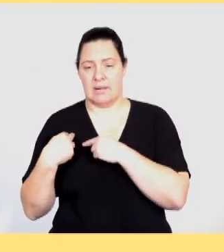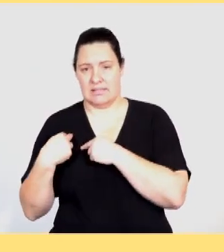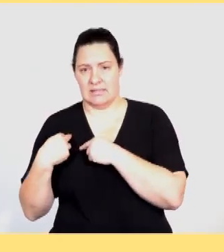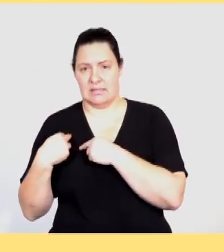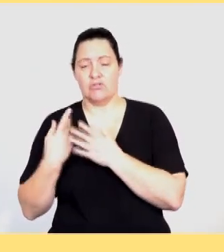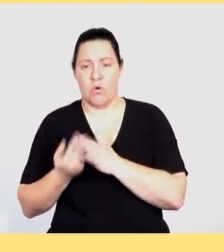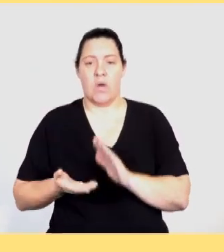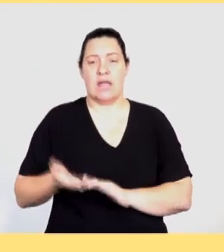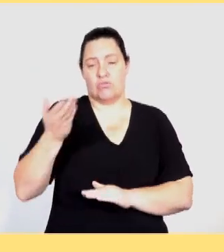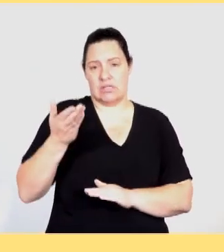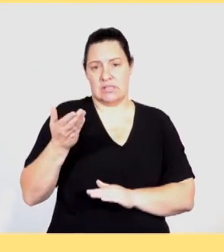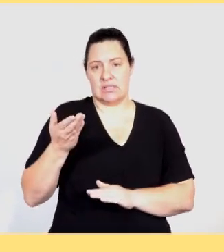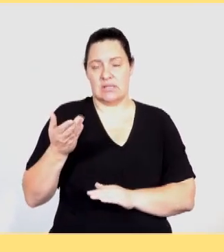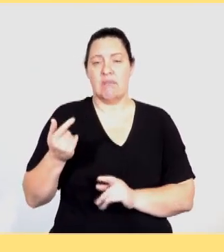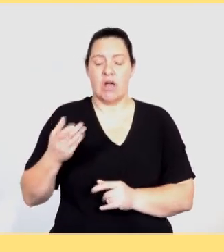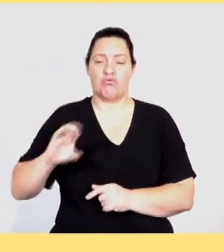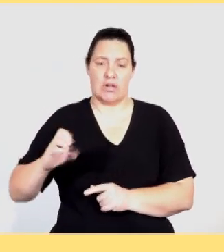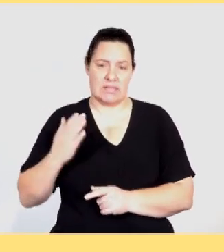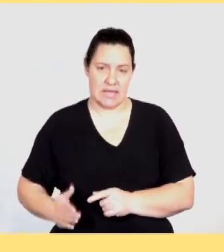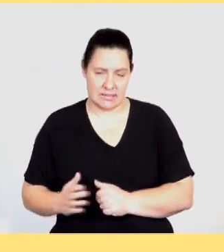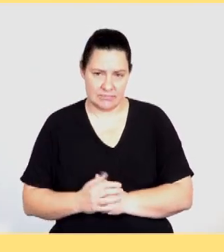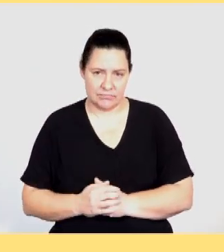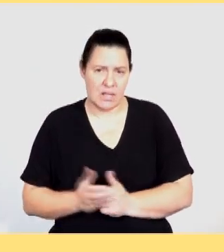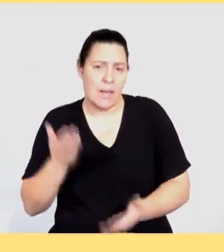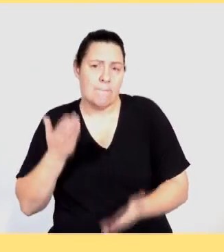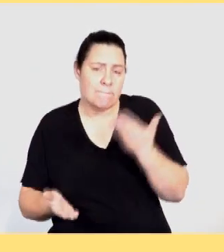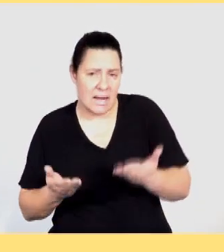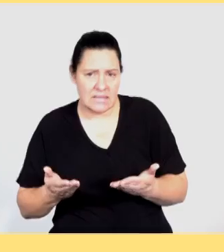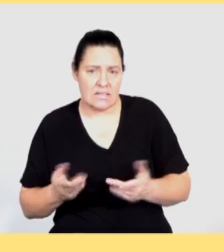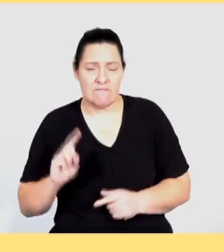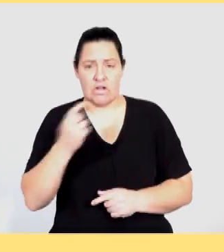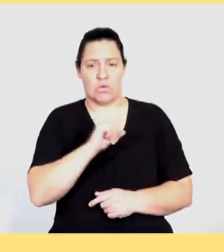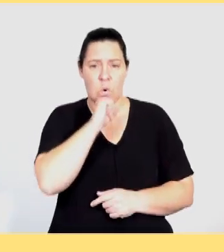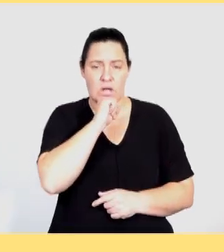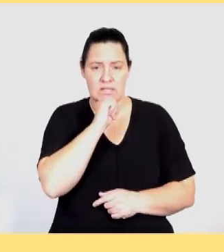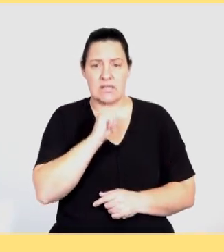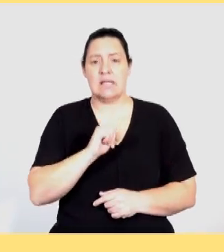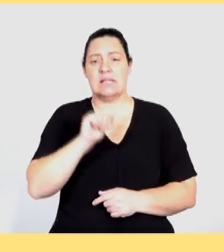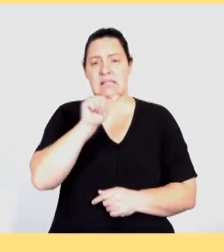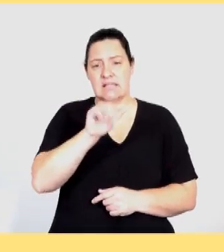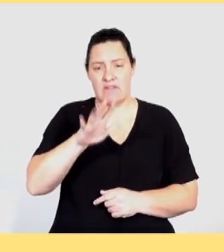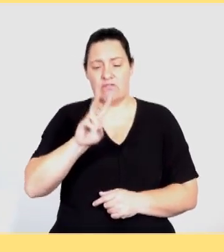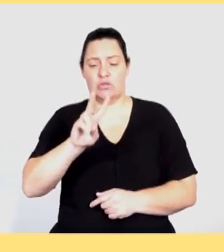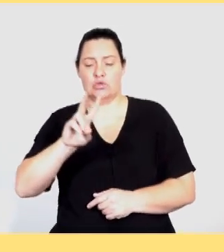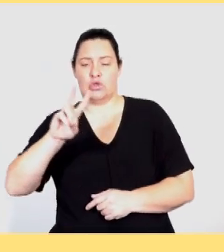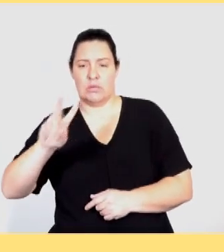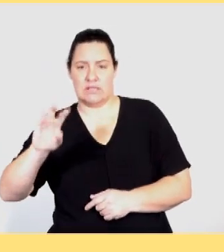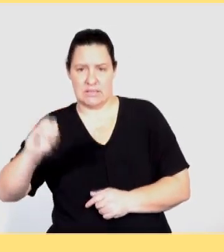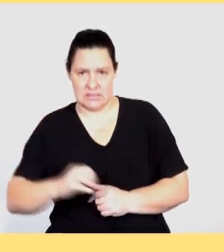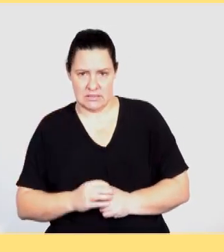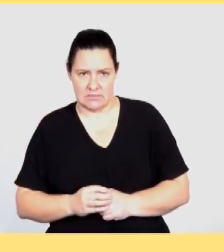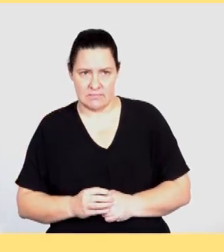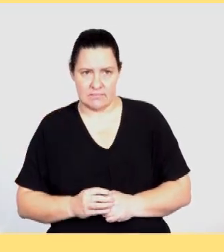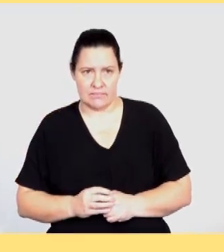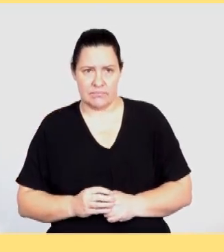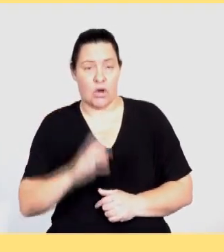is a liability, so it increases on the credit side. The balance on the 1st of August is 65,220, which is